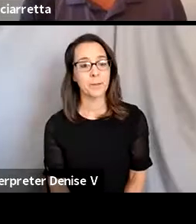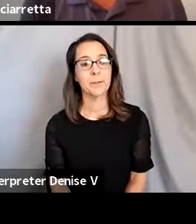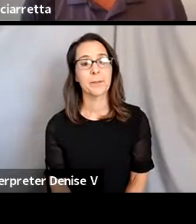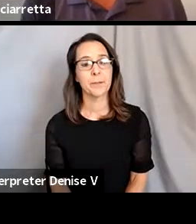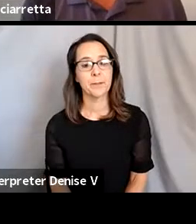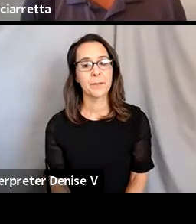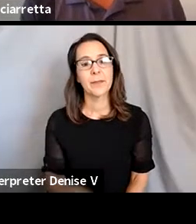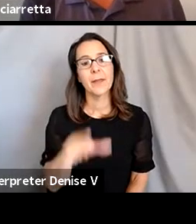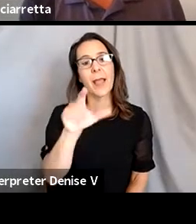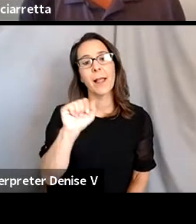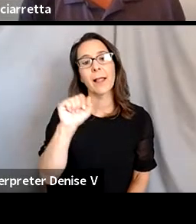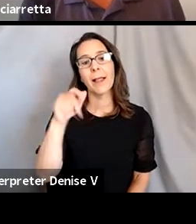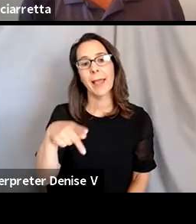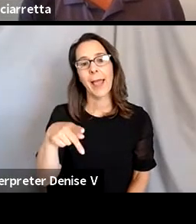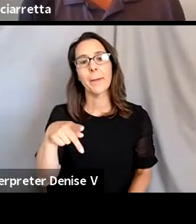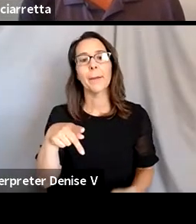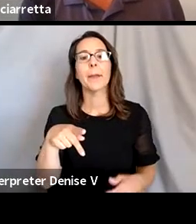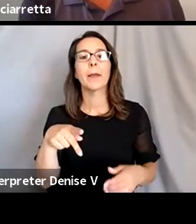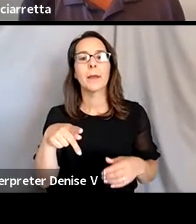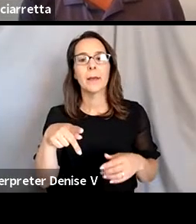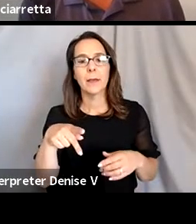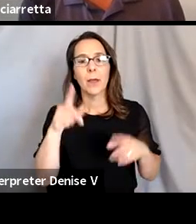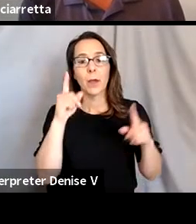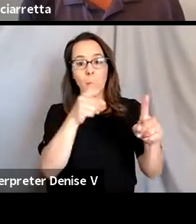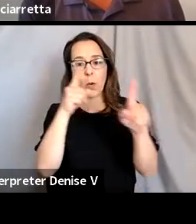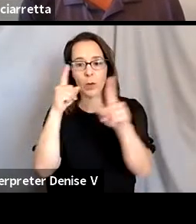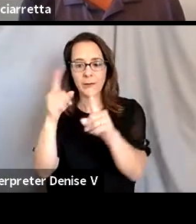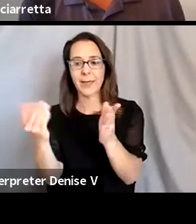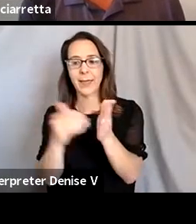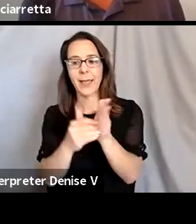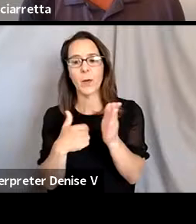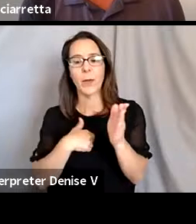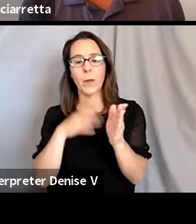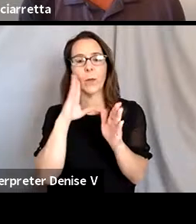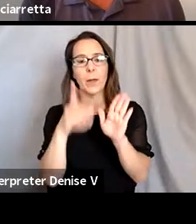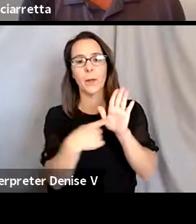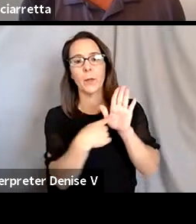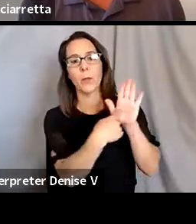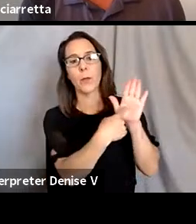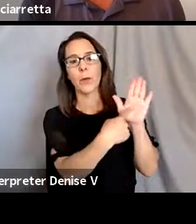LCAP goals look like is that we present again to the board.